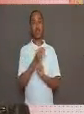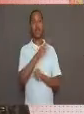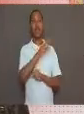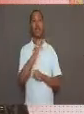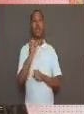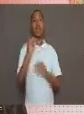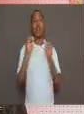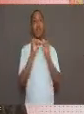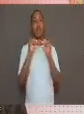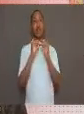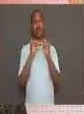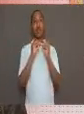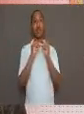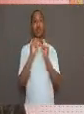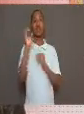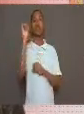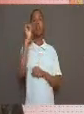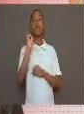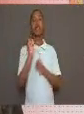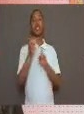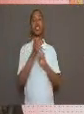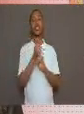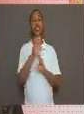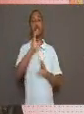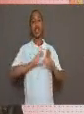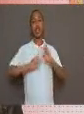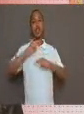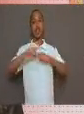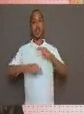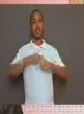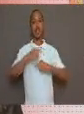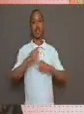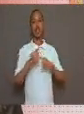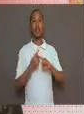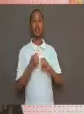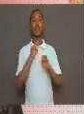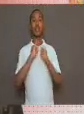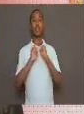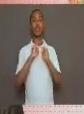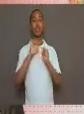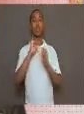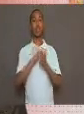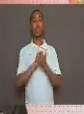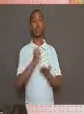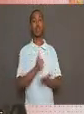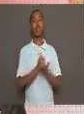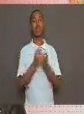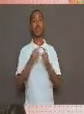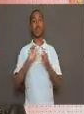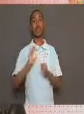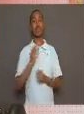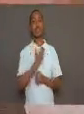and calculated the percentage yield of chemical reactions from information that was provided to